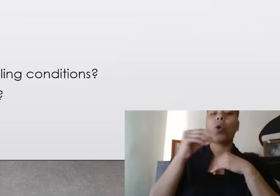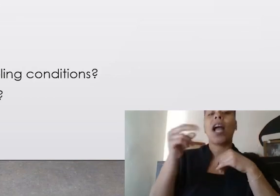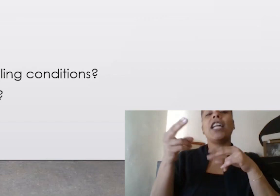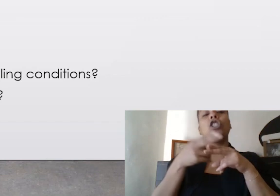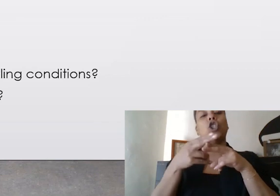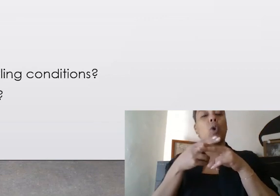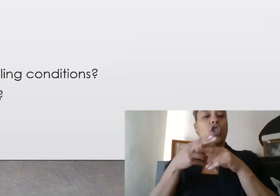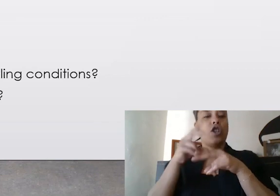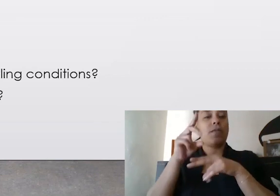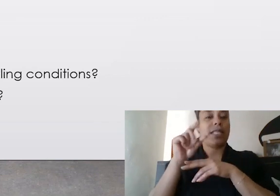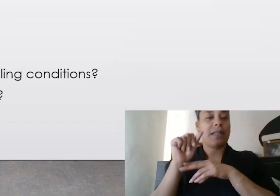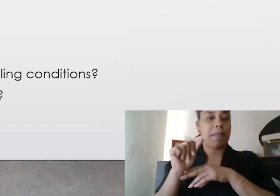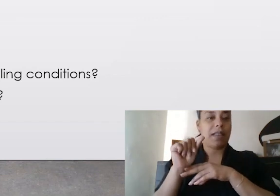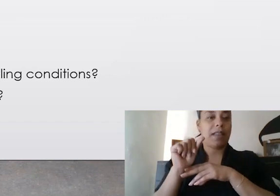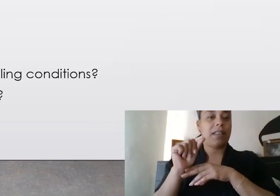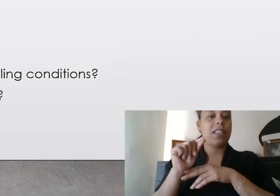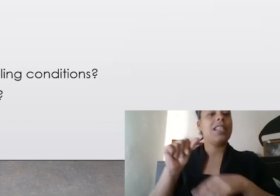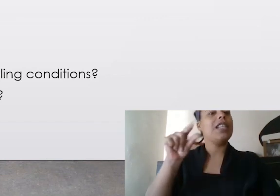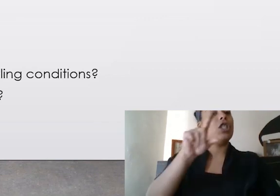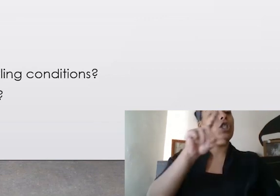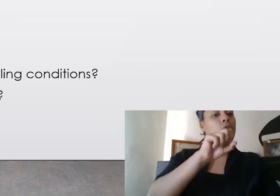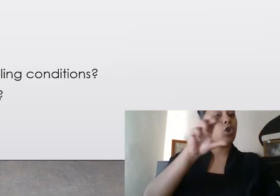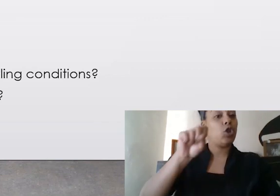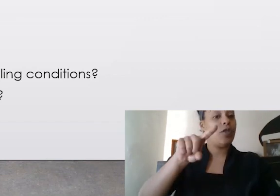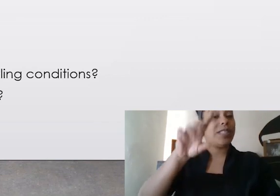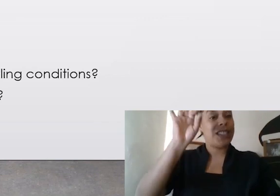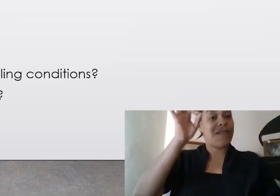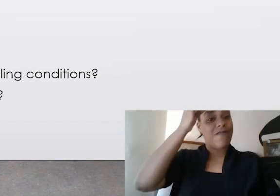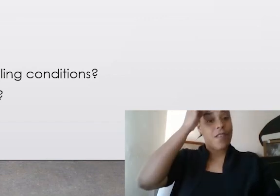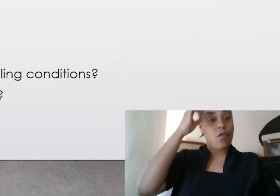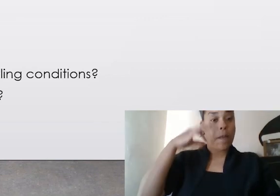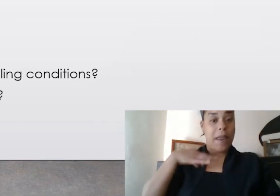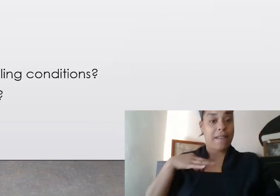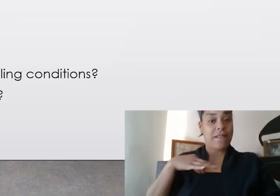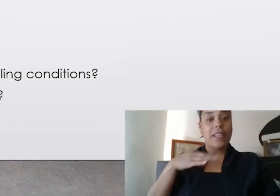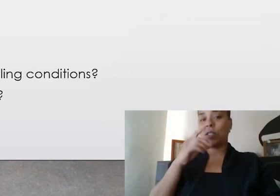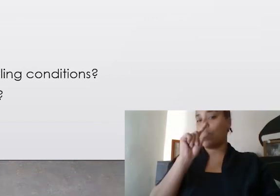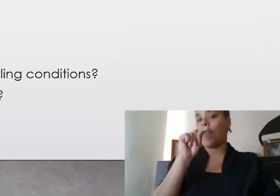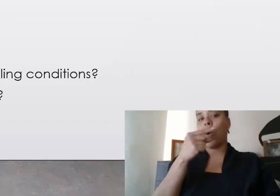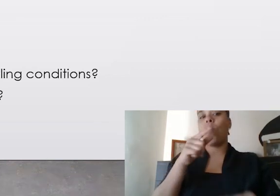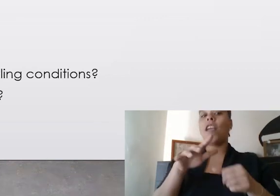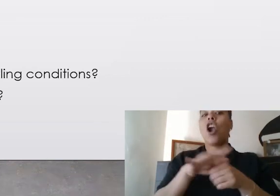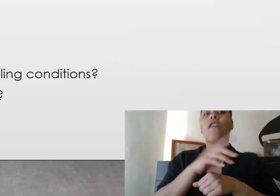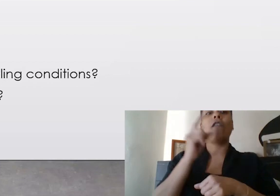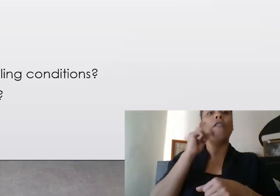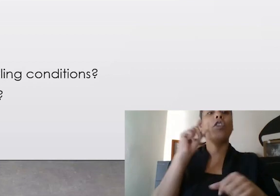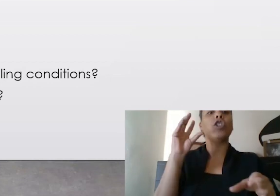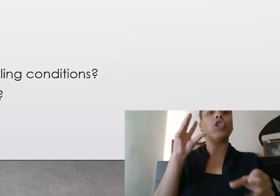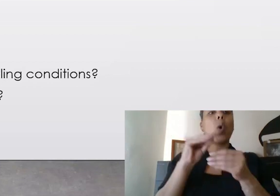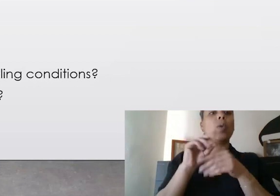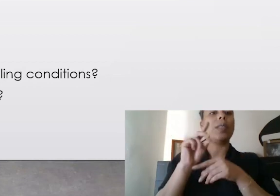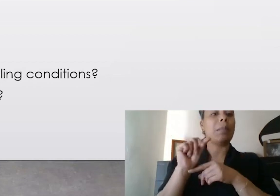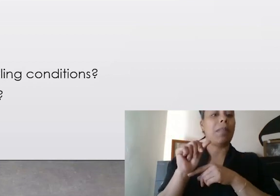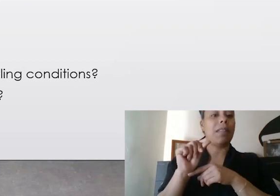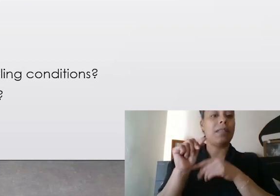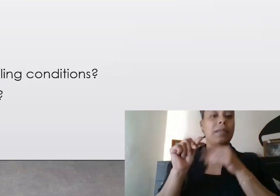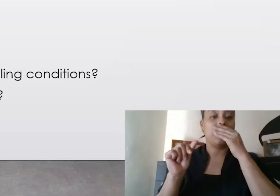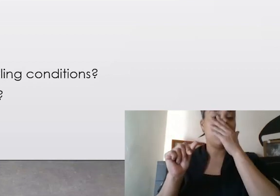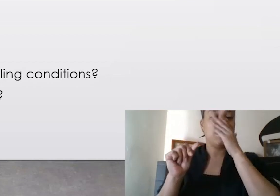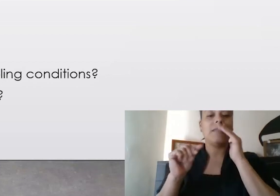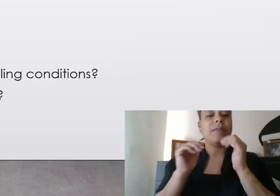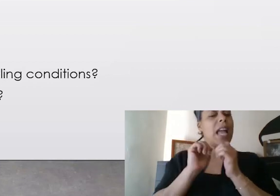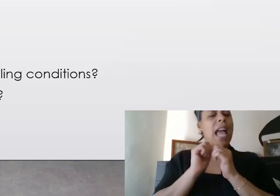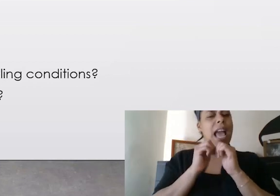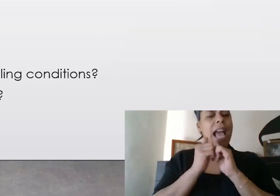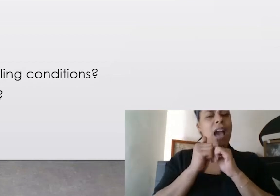Social Security is a federal benefit, so they only cover for total disability. How does Social Security determine that